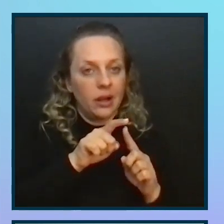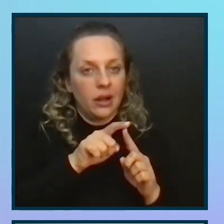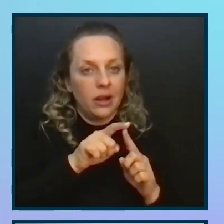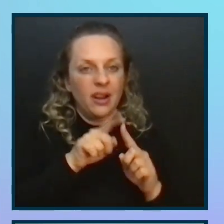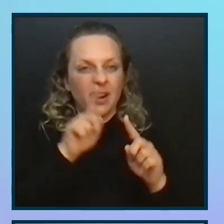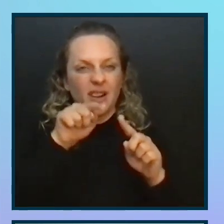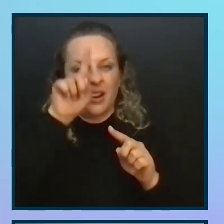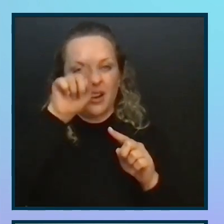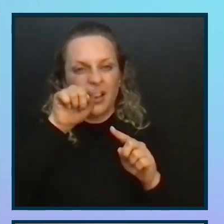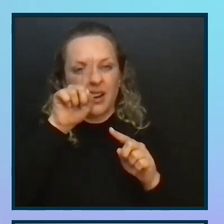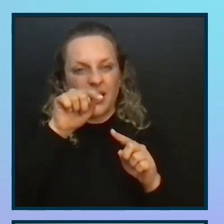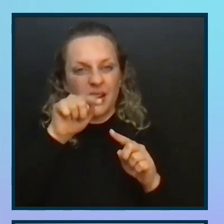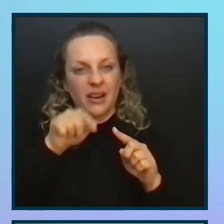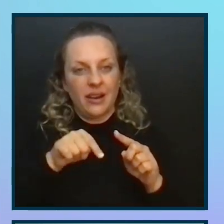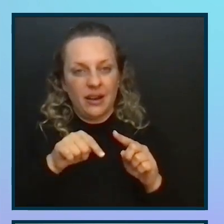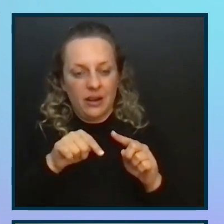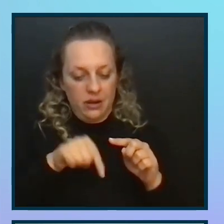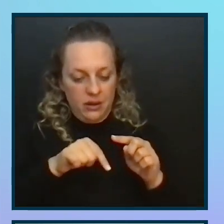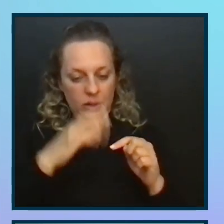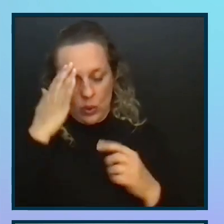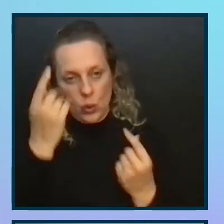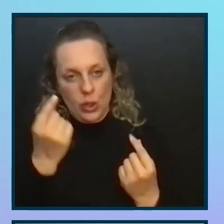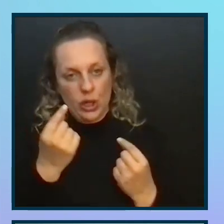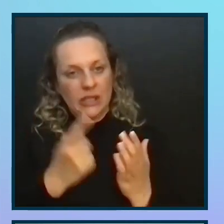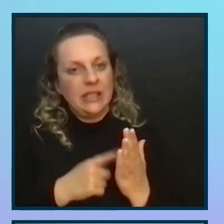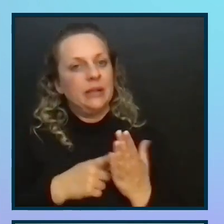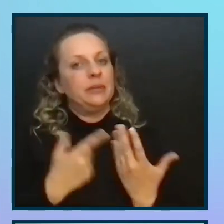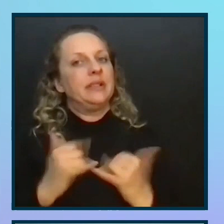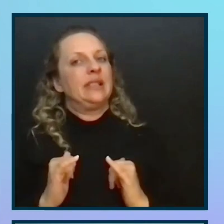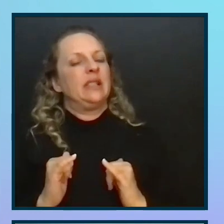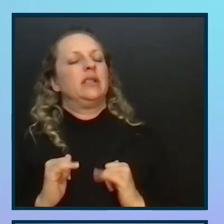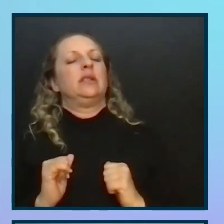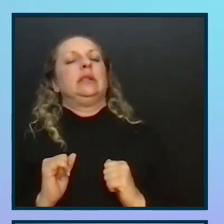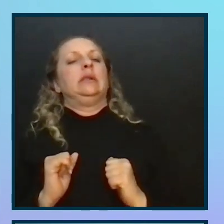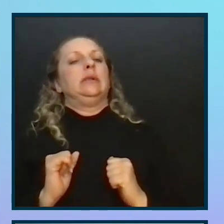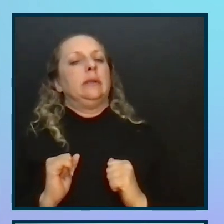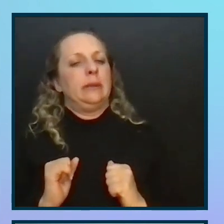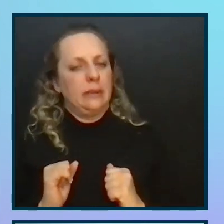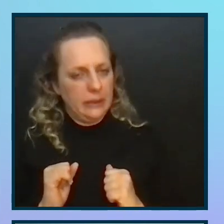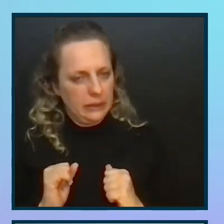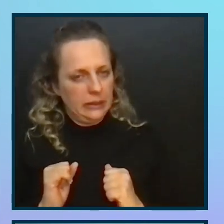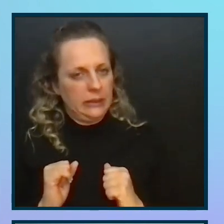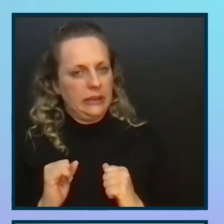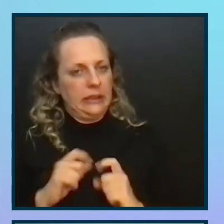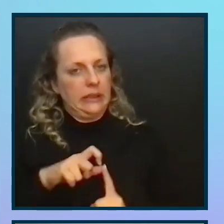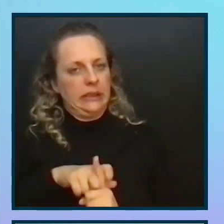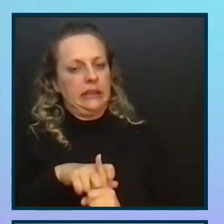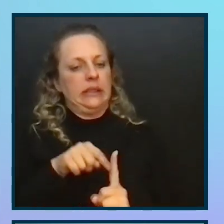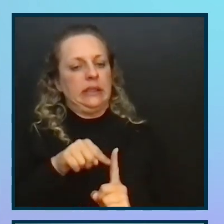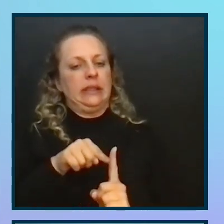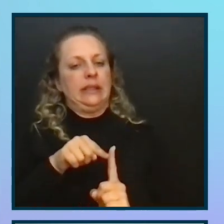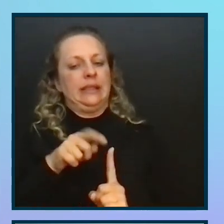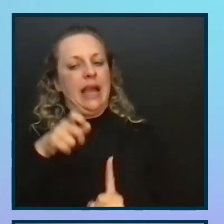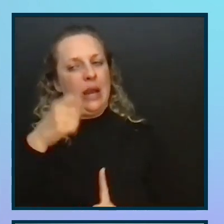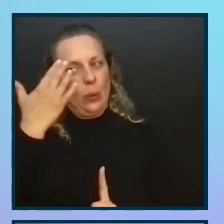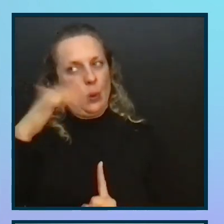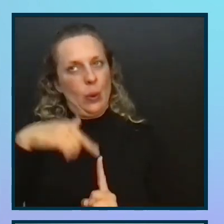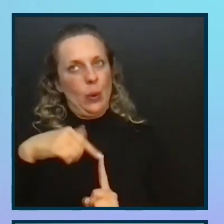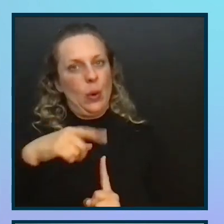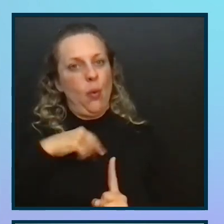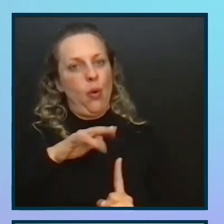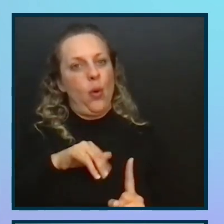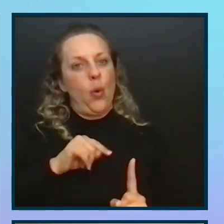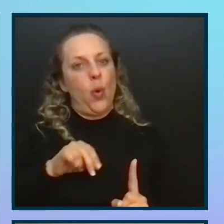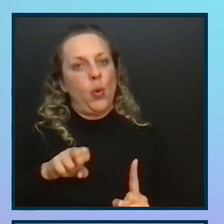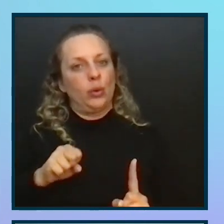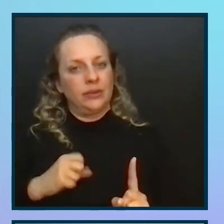request, our QA engineers will know what to do. Sometimes there's some quirks and some gotchas, if you will, that we'll document as QA notes. So in